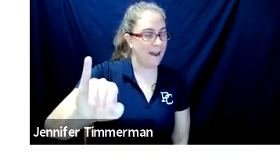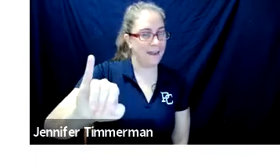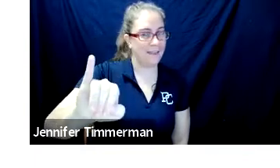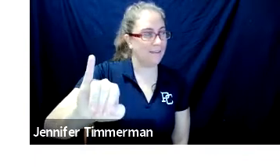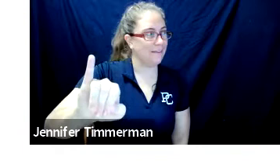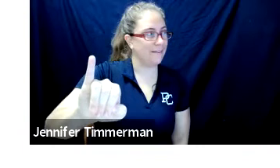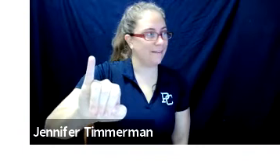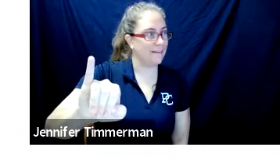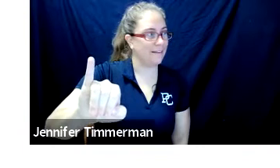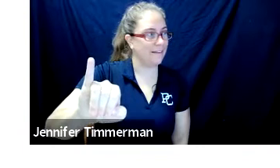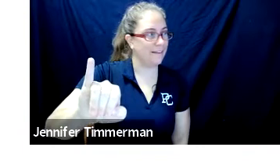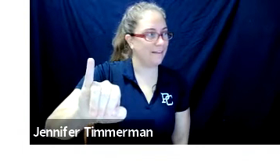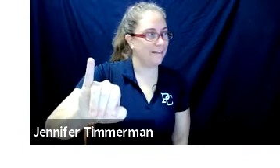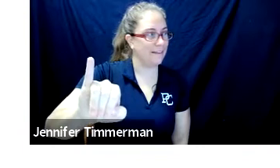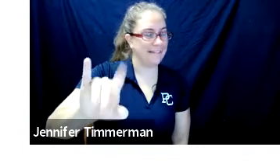I